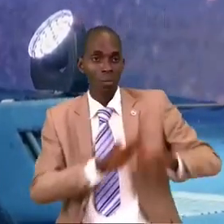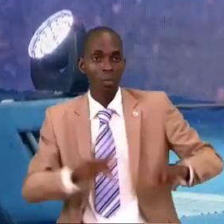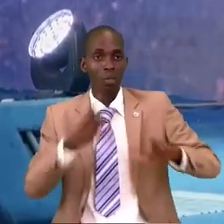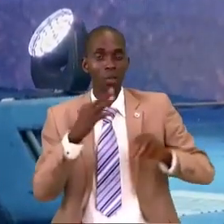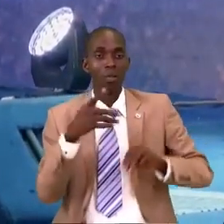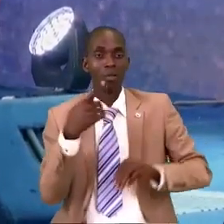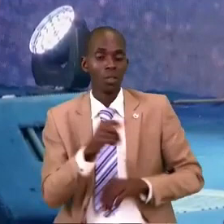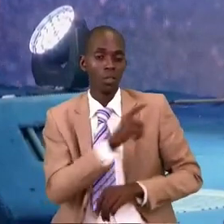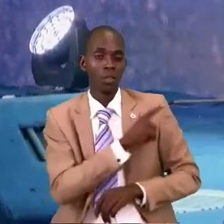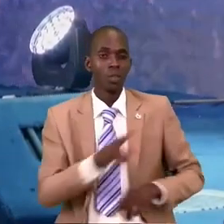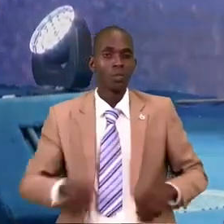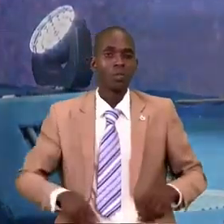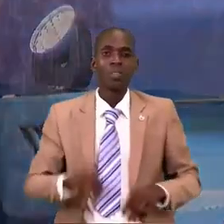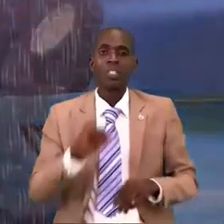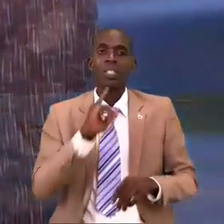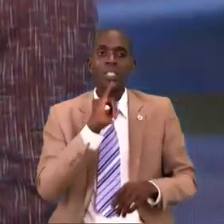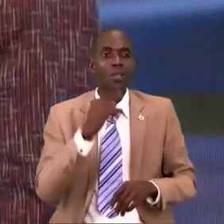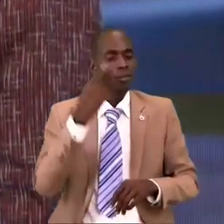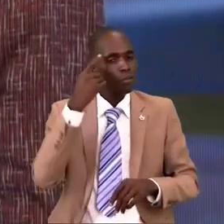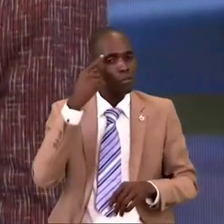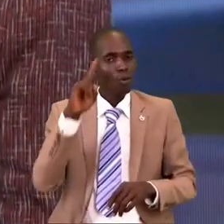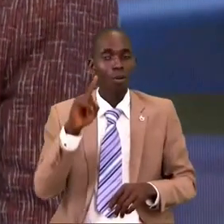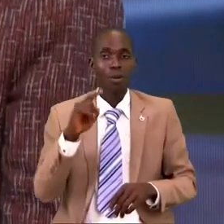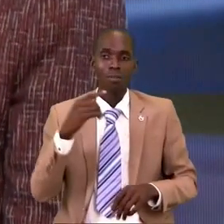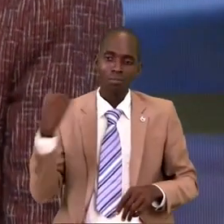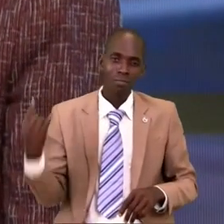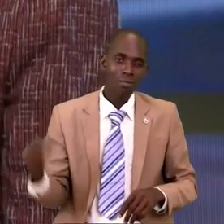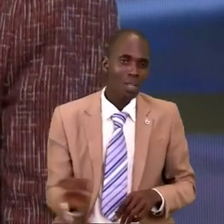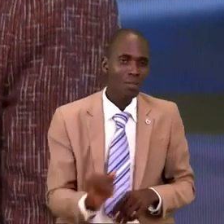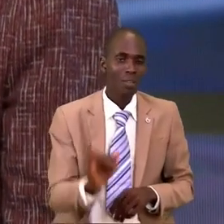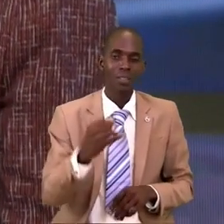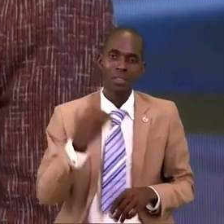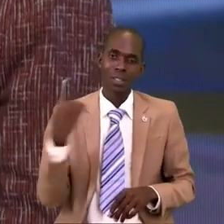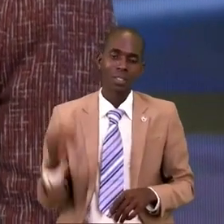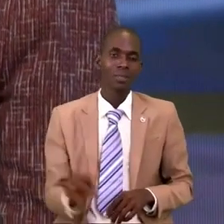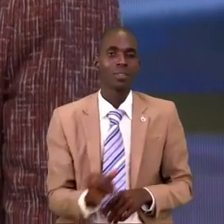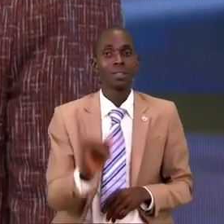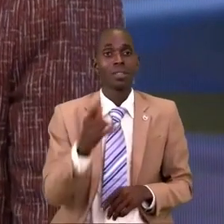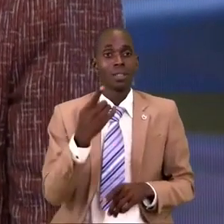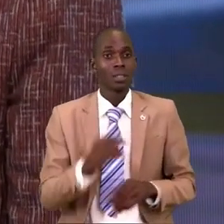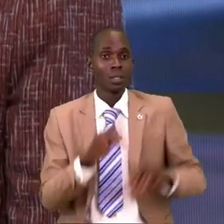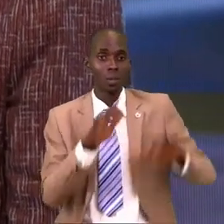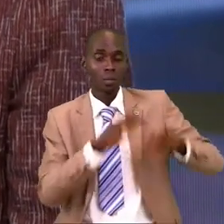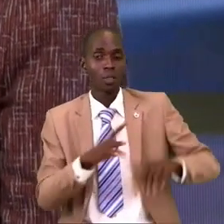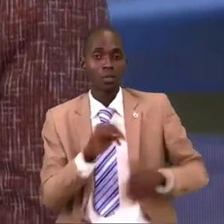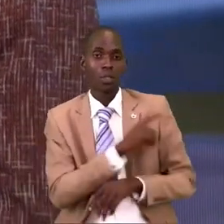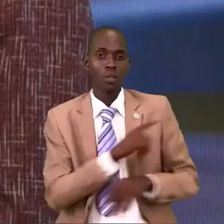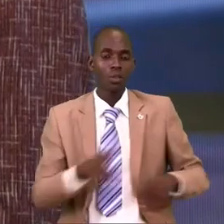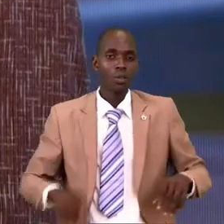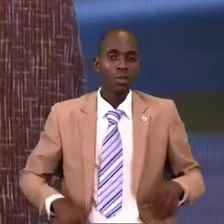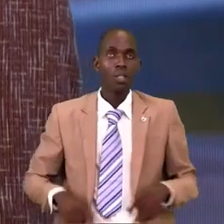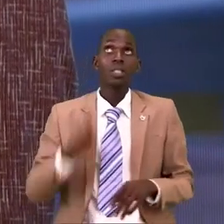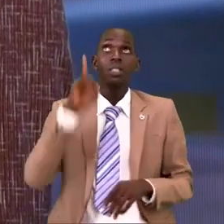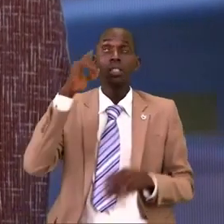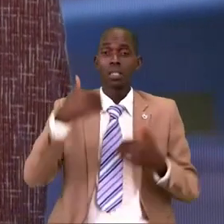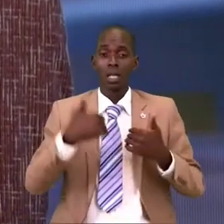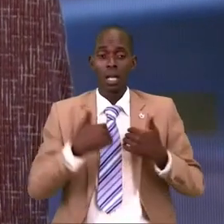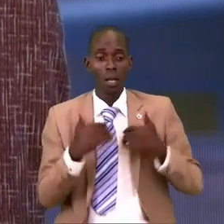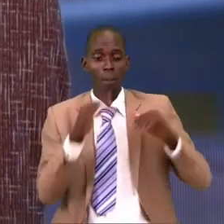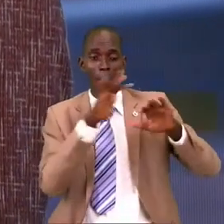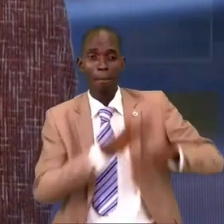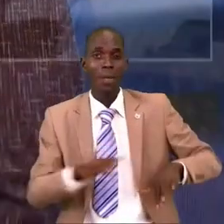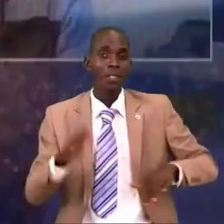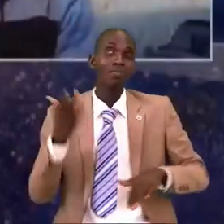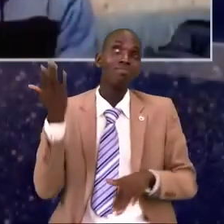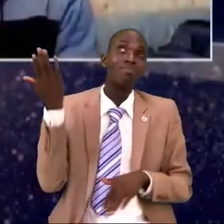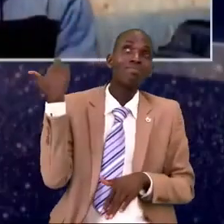He had mercy back in Exodus, back in Genesis, and then in the Psalms, until the end